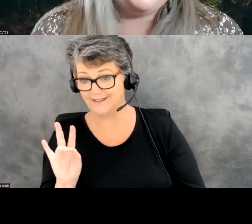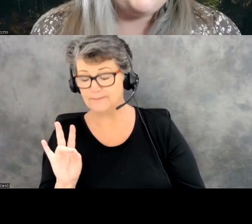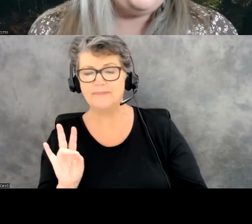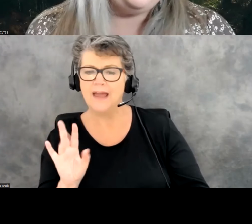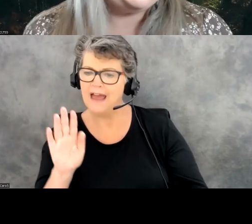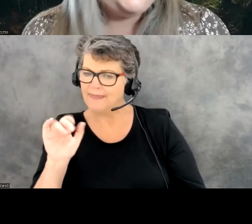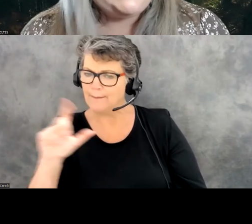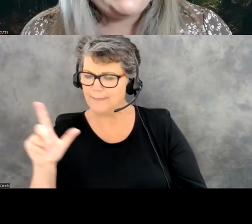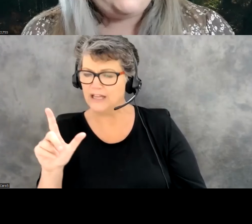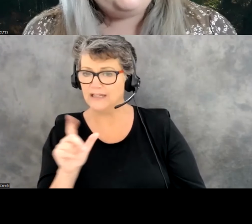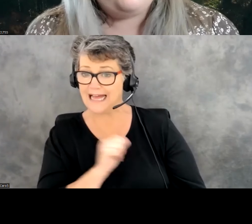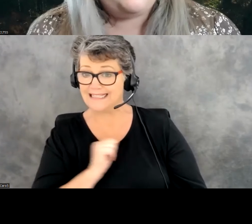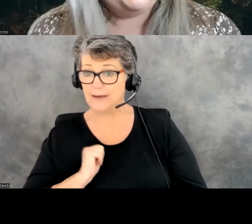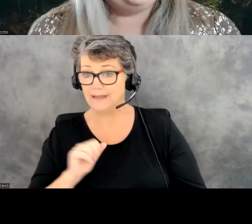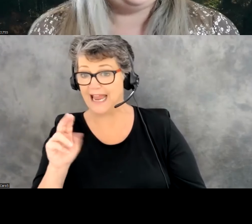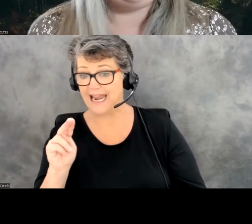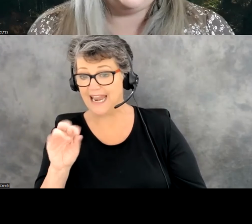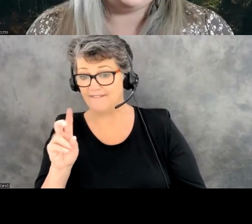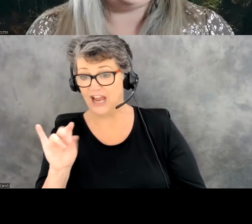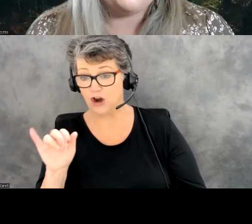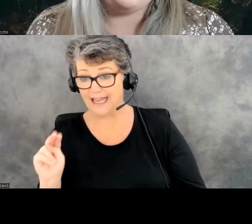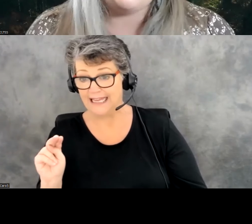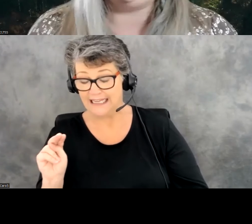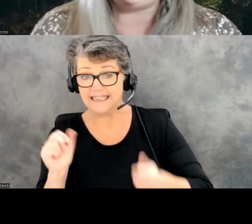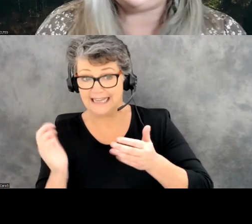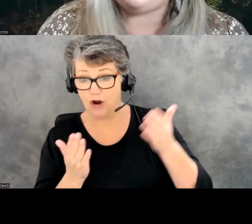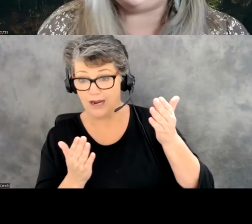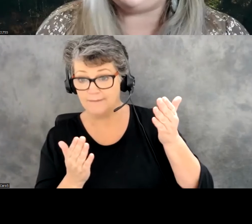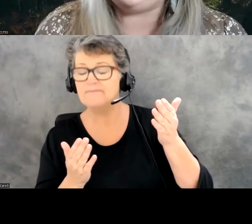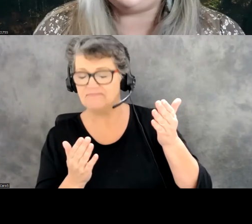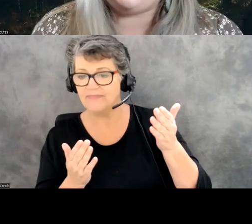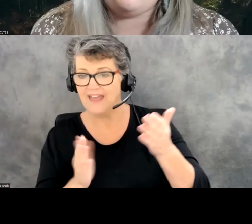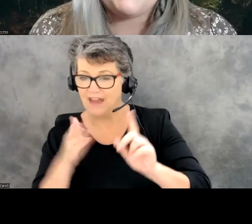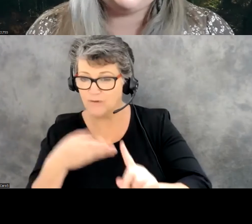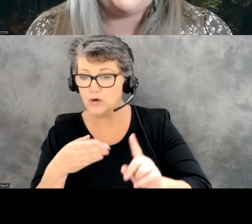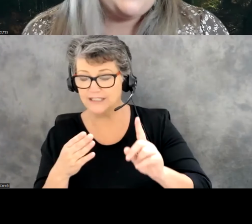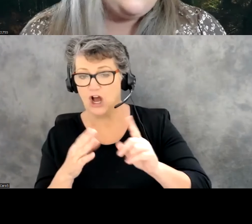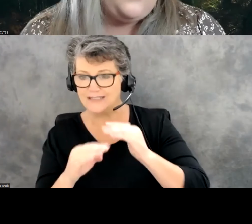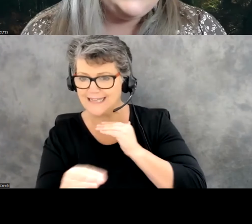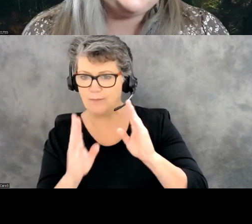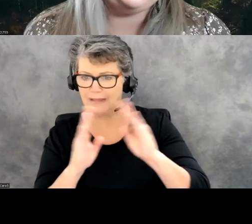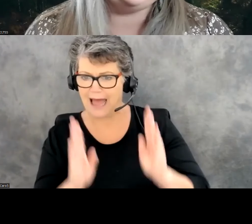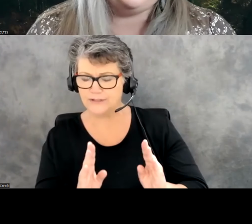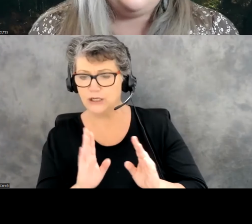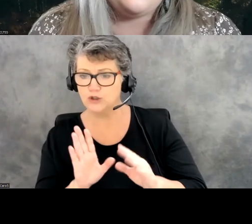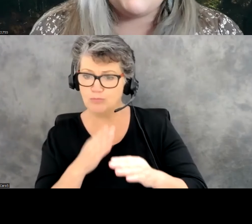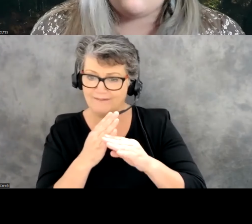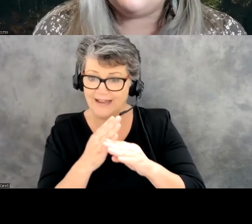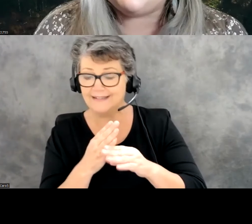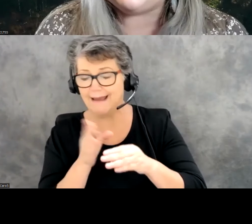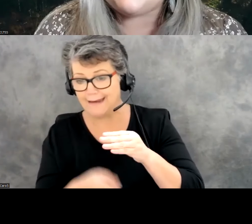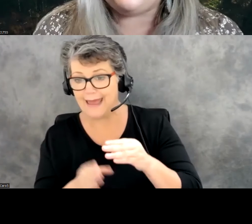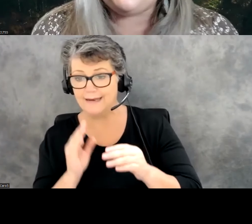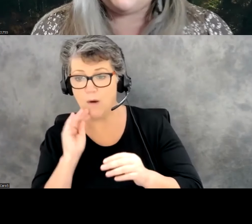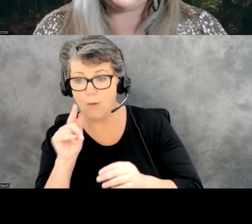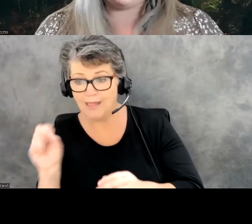that Assemblymember Nazarian carried forward that focused on housing stabilization to prevent and end homelessness among